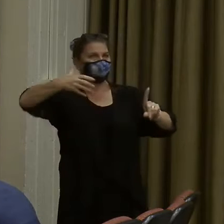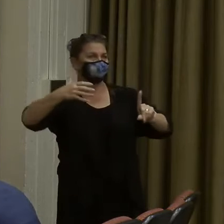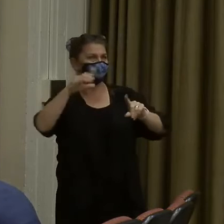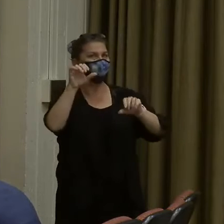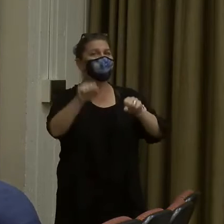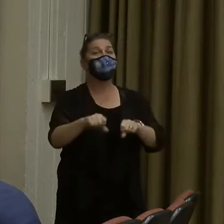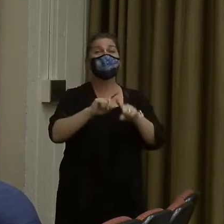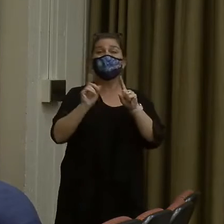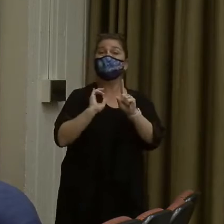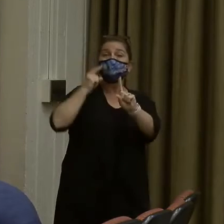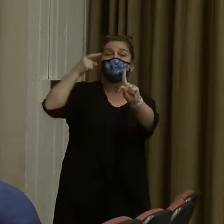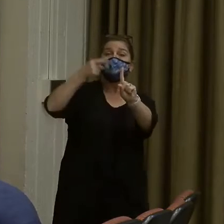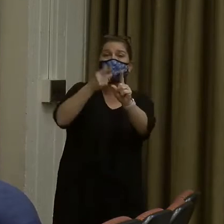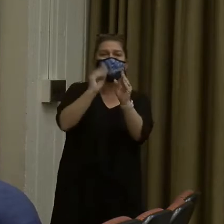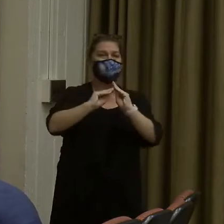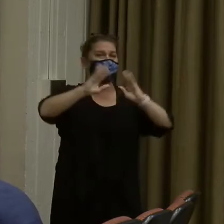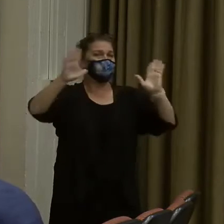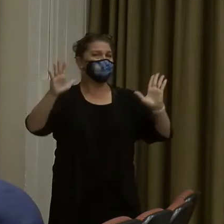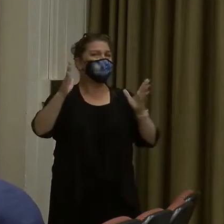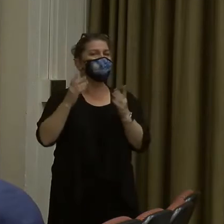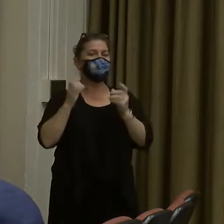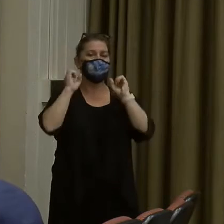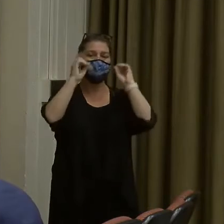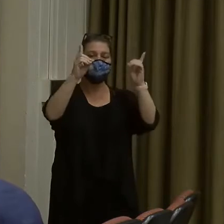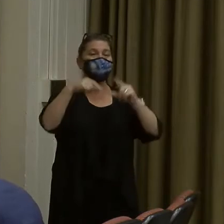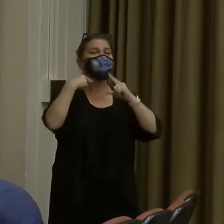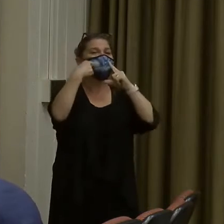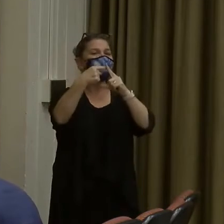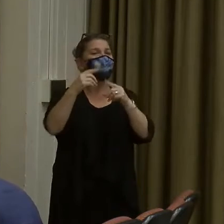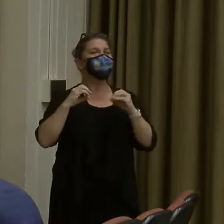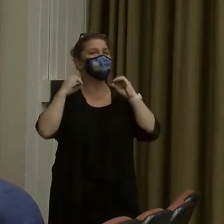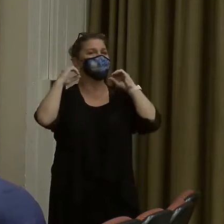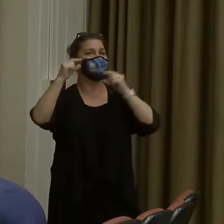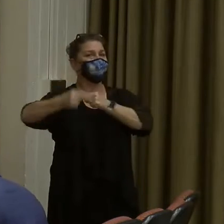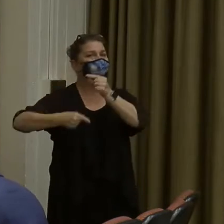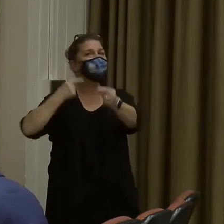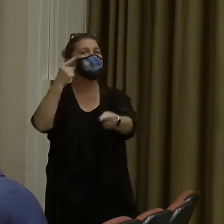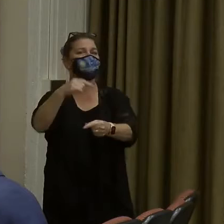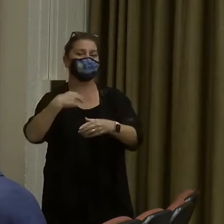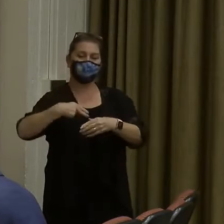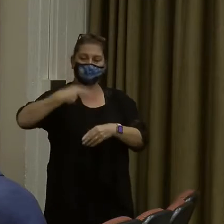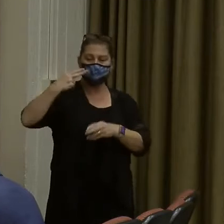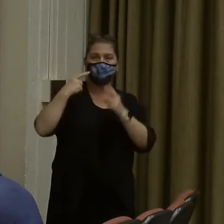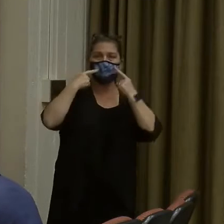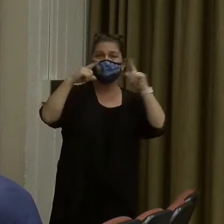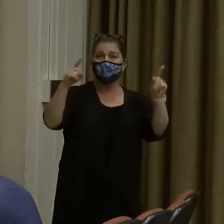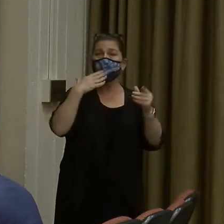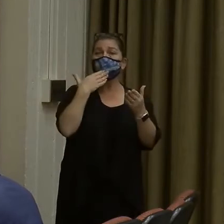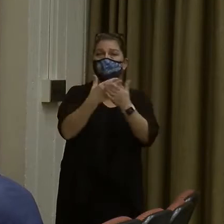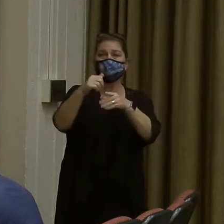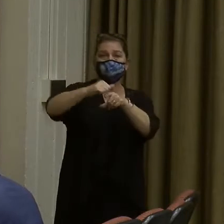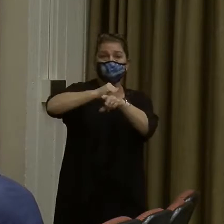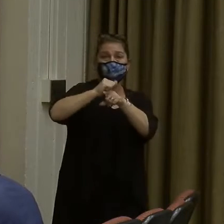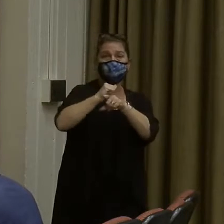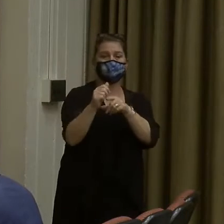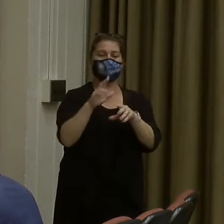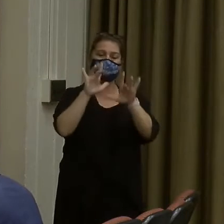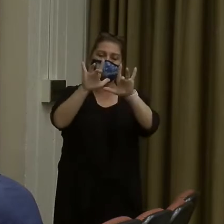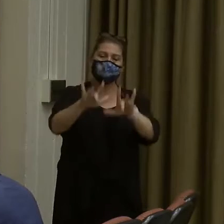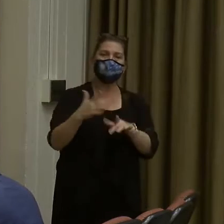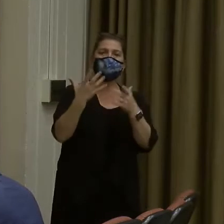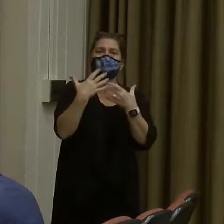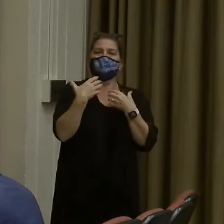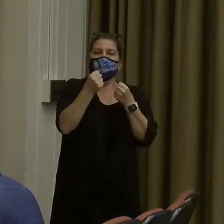clear: to educate the next generation of highly effective, well-trained, and compassionate healthcare